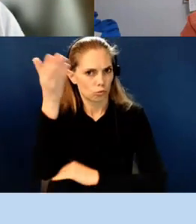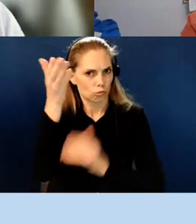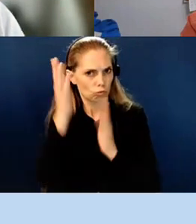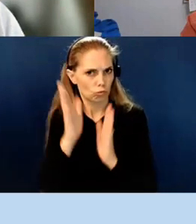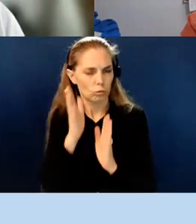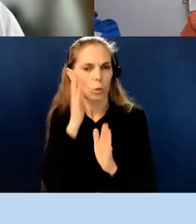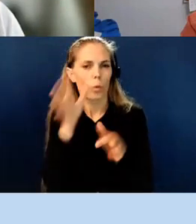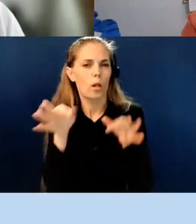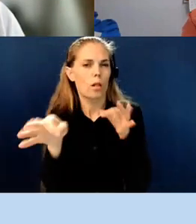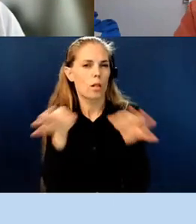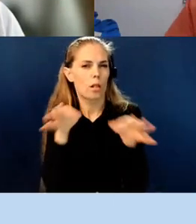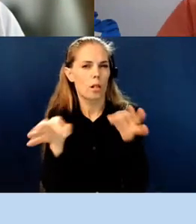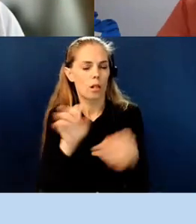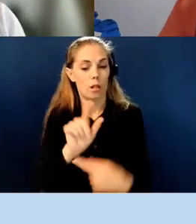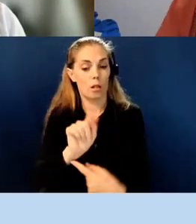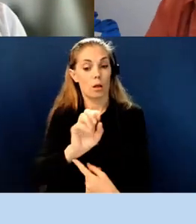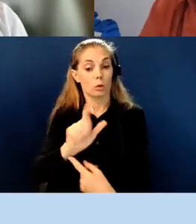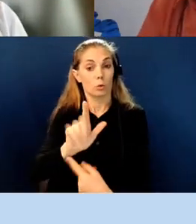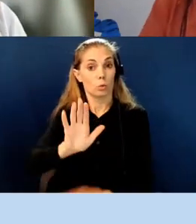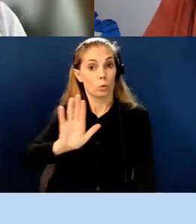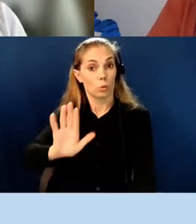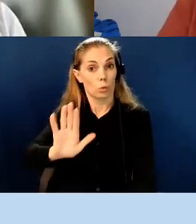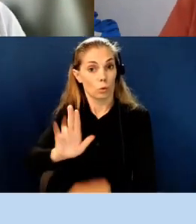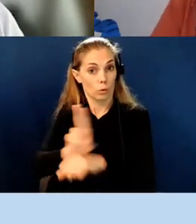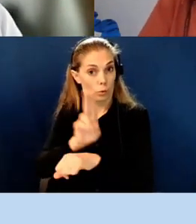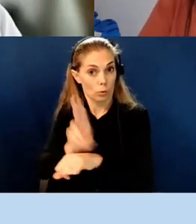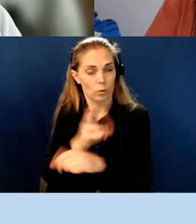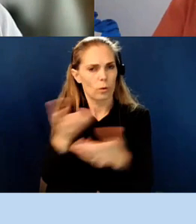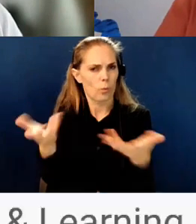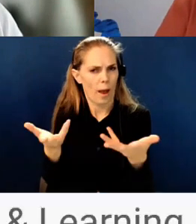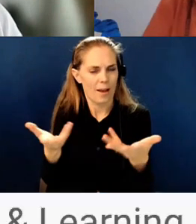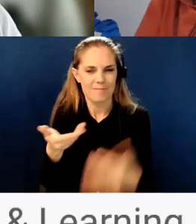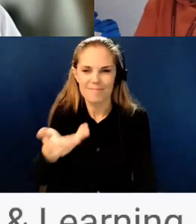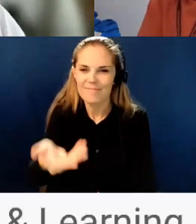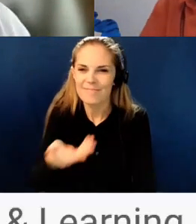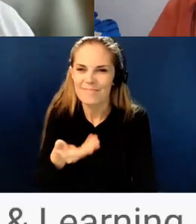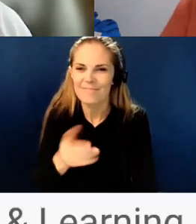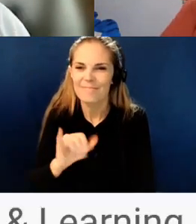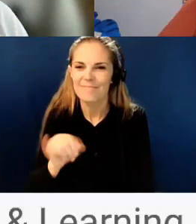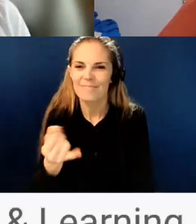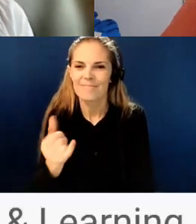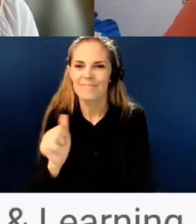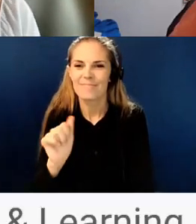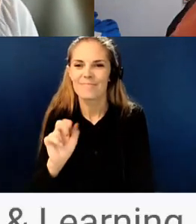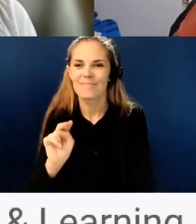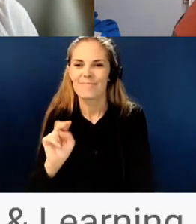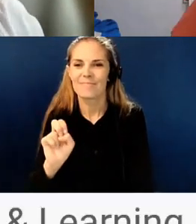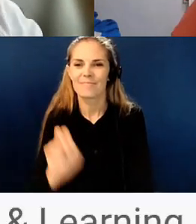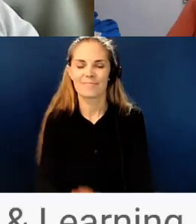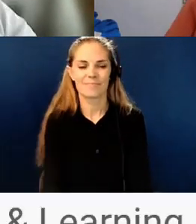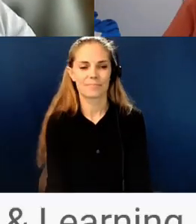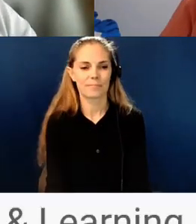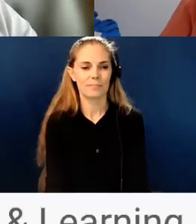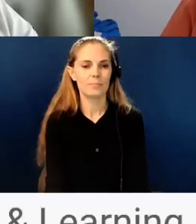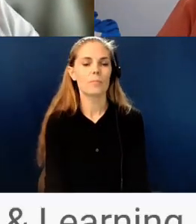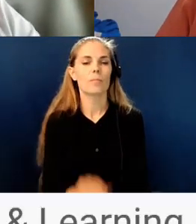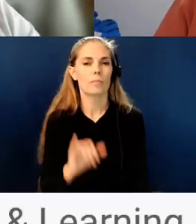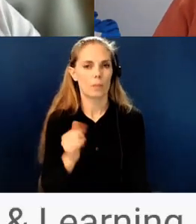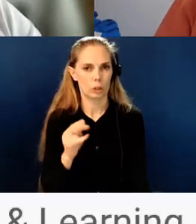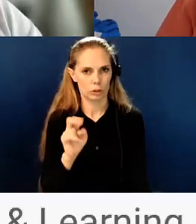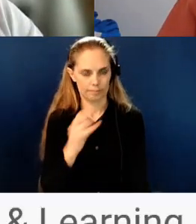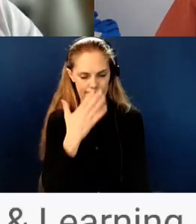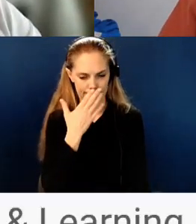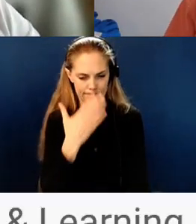using. Jane, welcome. Go ahead. Hi. Thank you. I'm glad to be here today. My name is